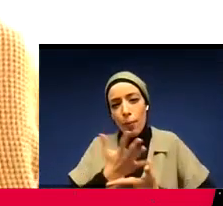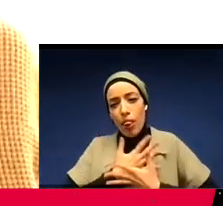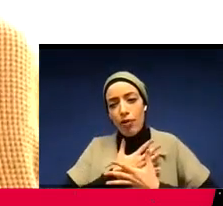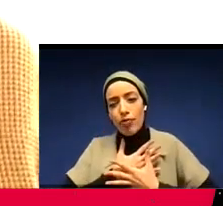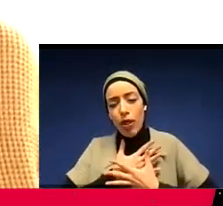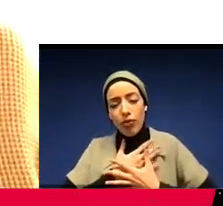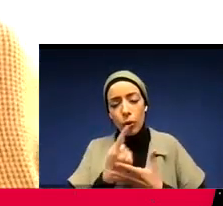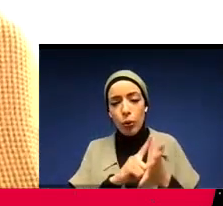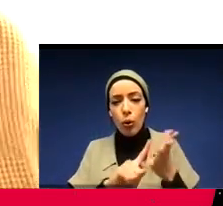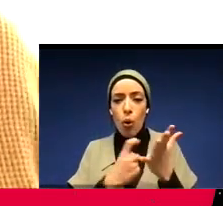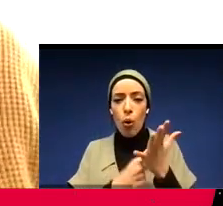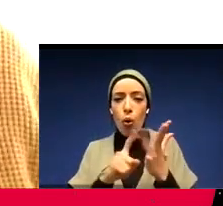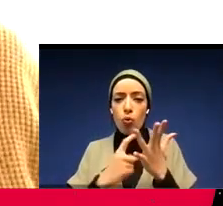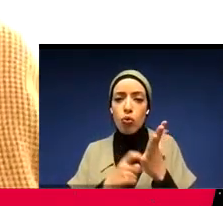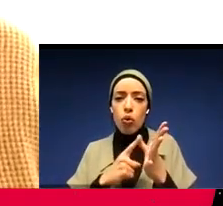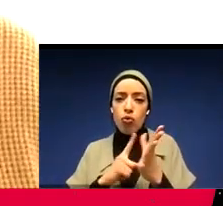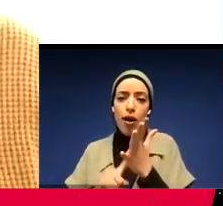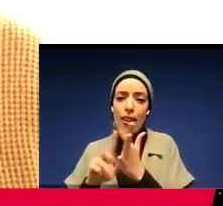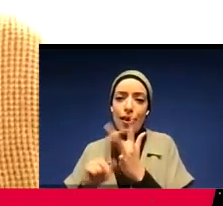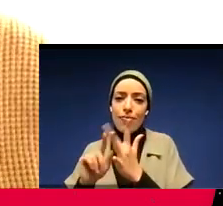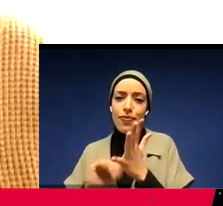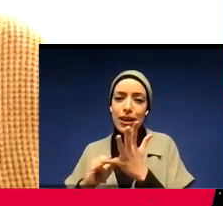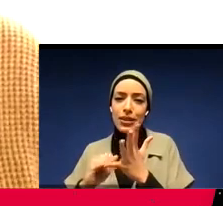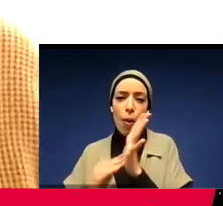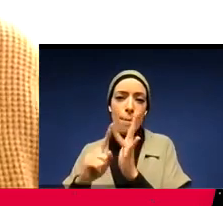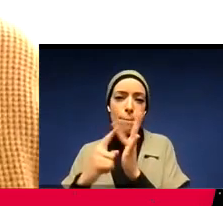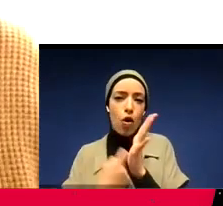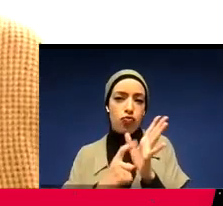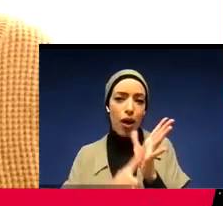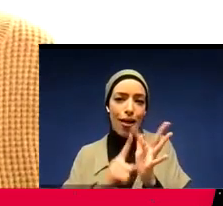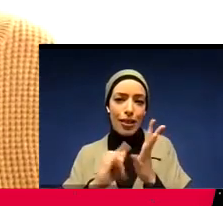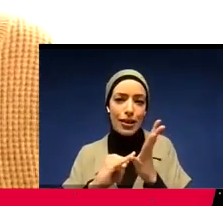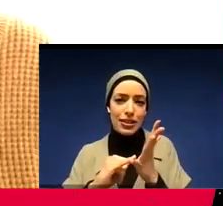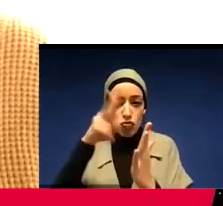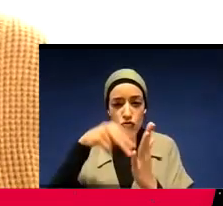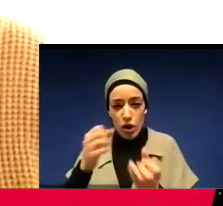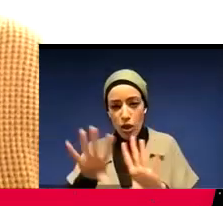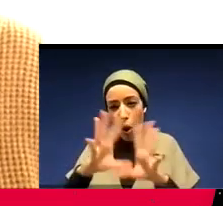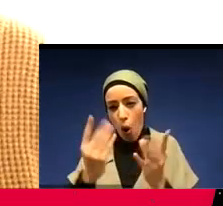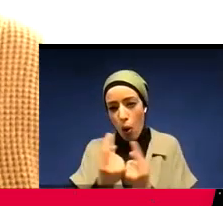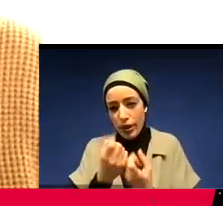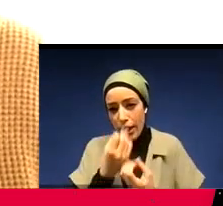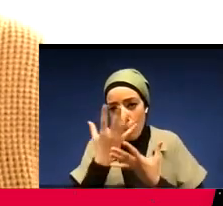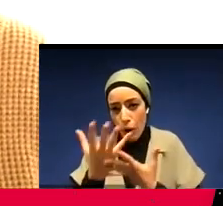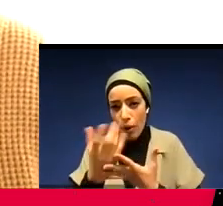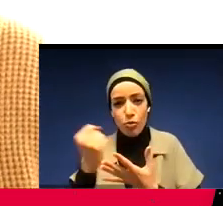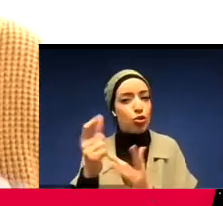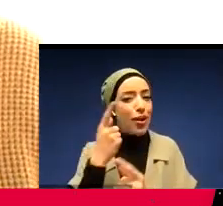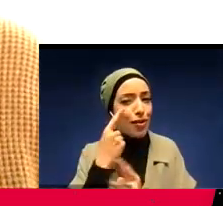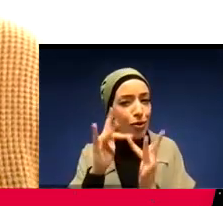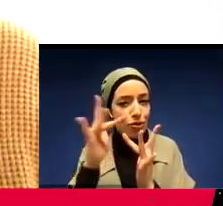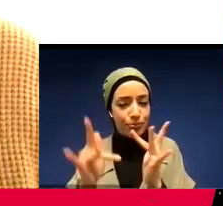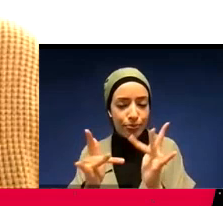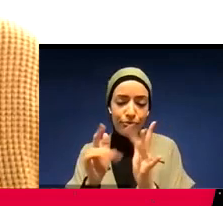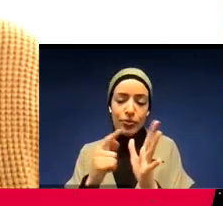also there's this poem that I really love by Aurora Levins Morales. And part of the, I'm not going to read the whole thing, but you should